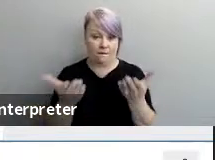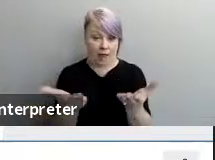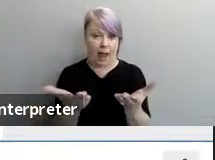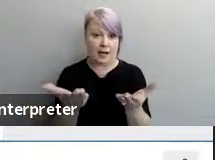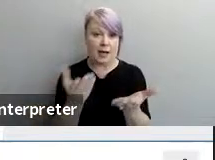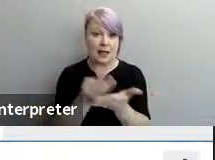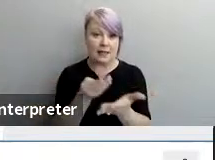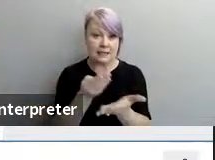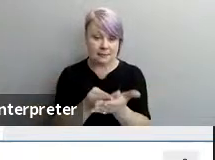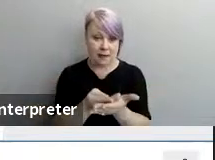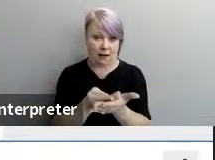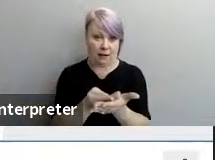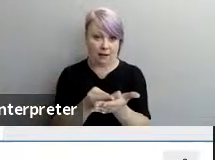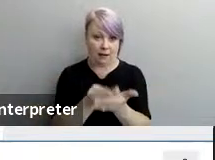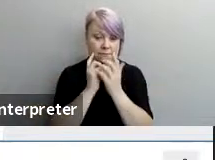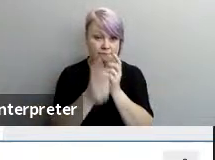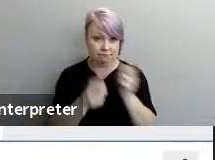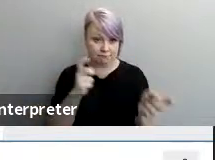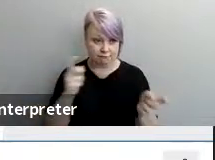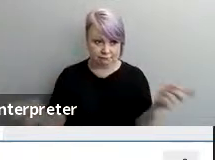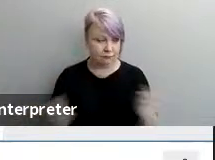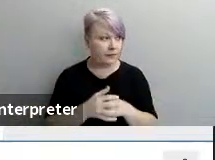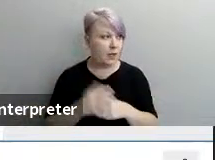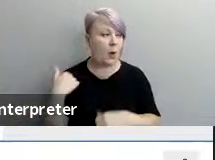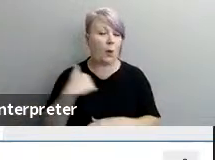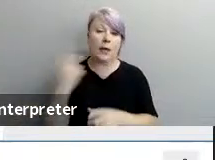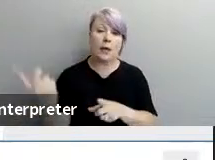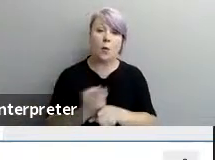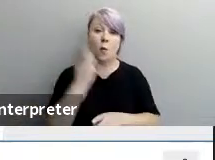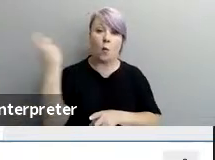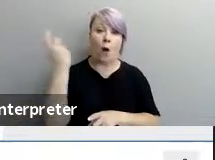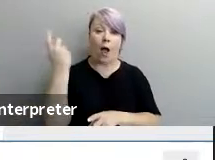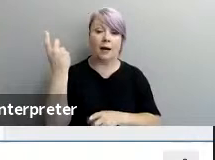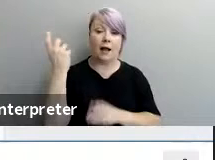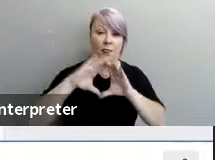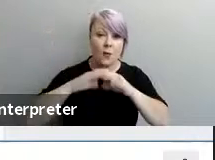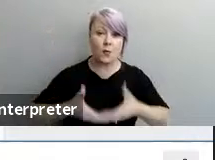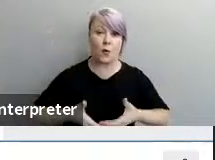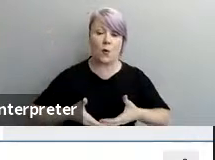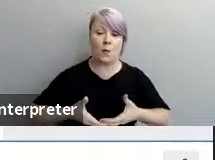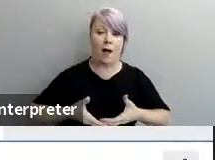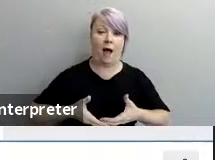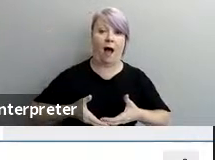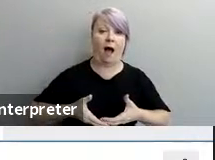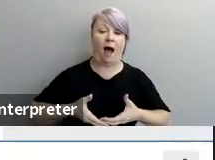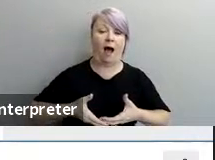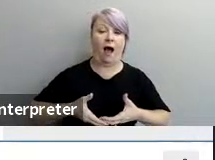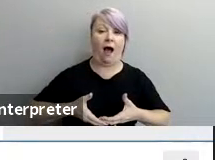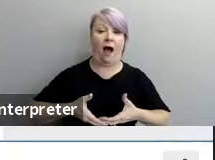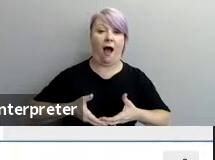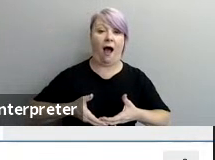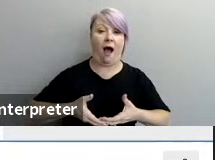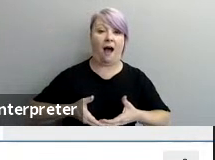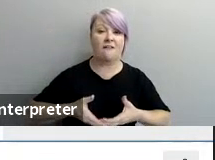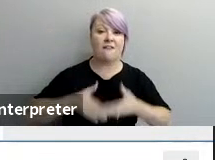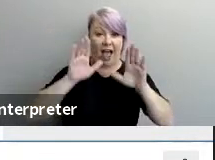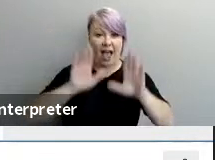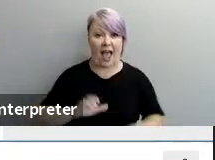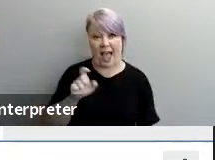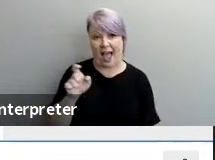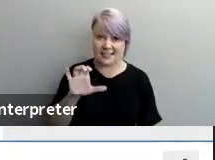Dean grants were one of the Unit of Excellence for 2020. So anyway, just give us a little plug.